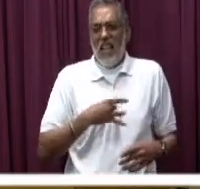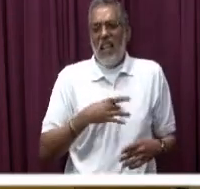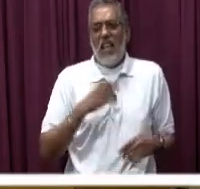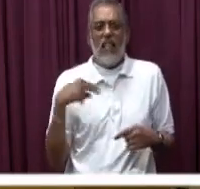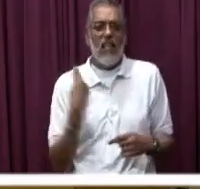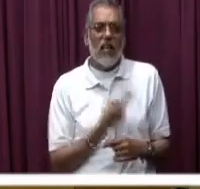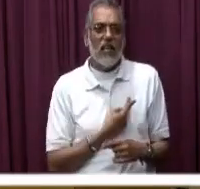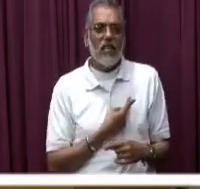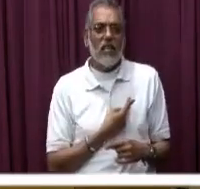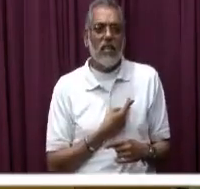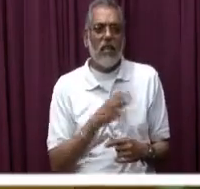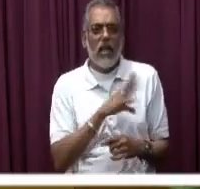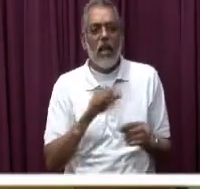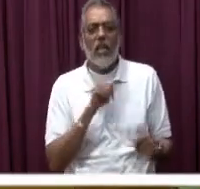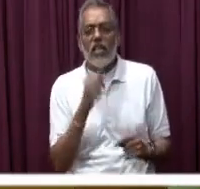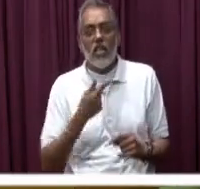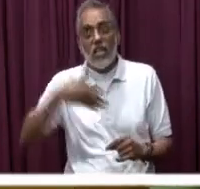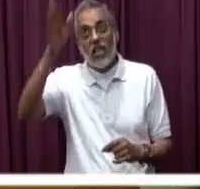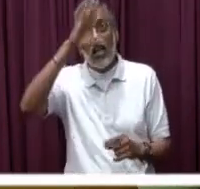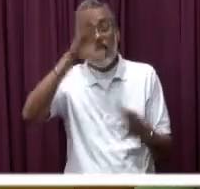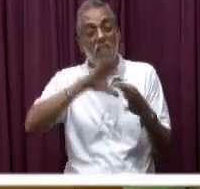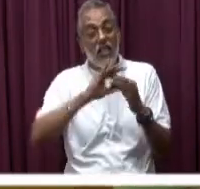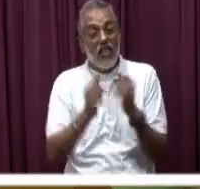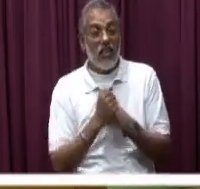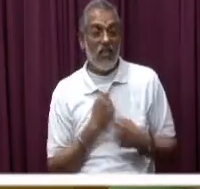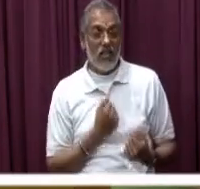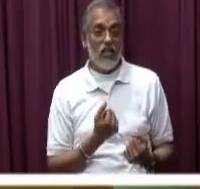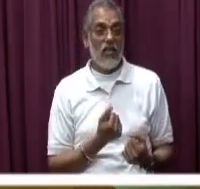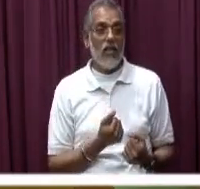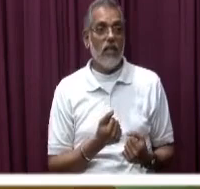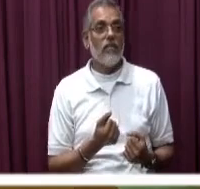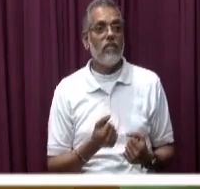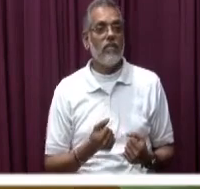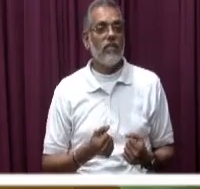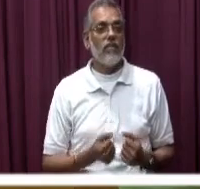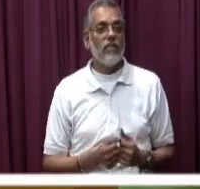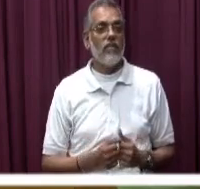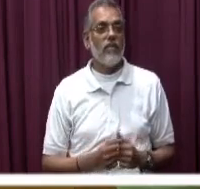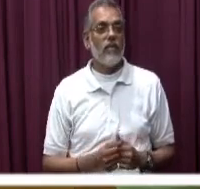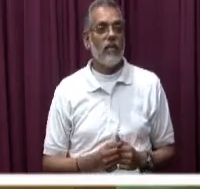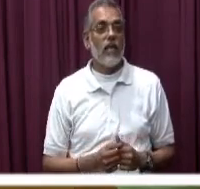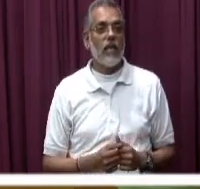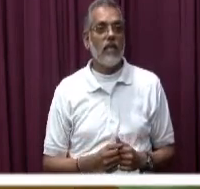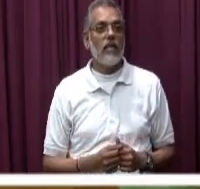putting our life in the hands of God and being liked by God.